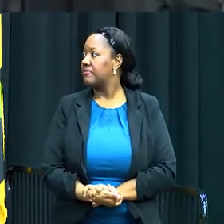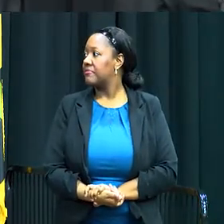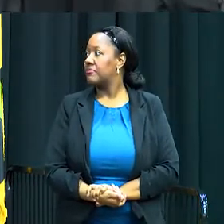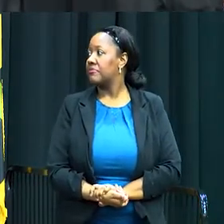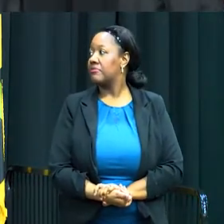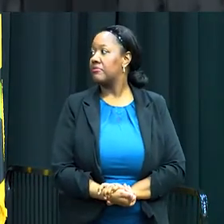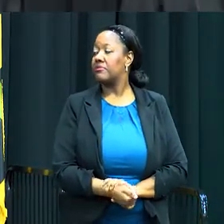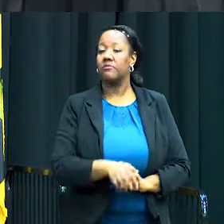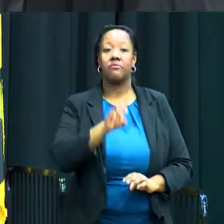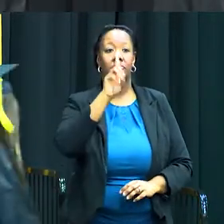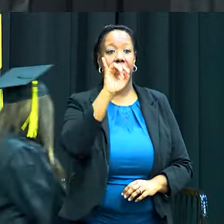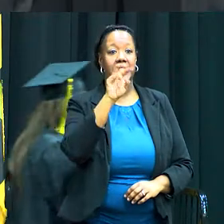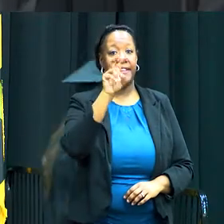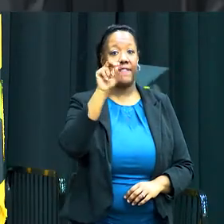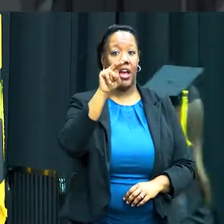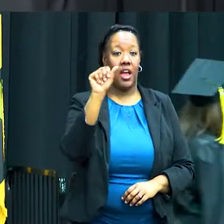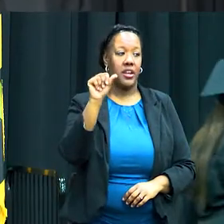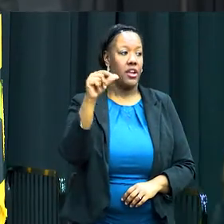Devonna M. Graves.